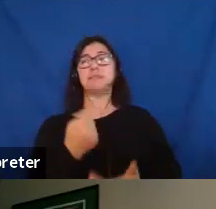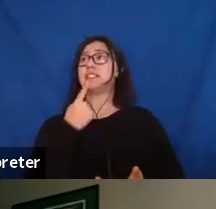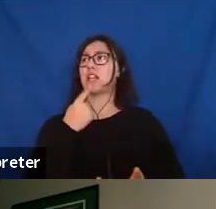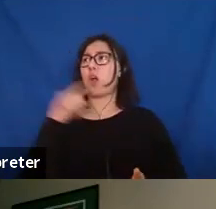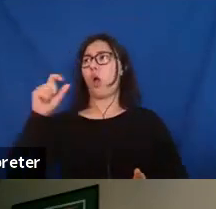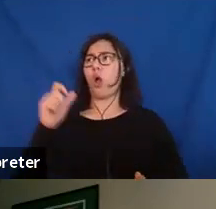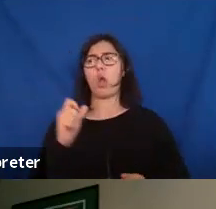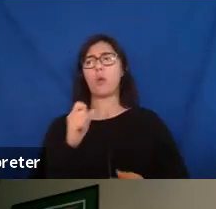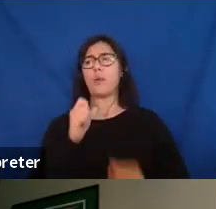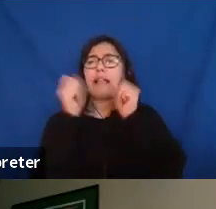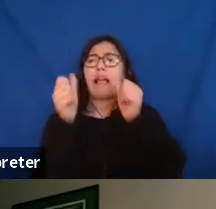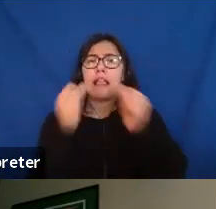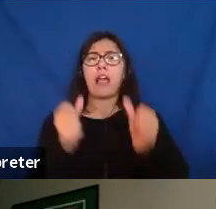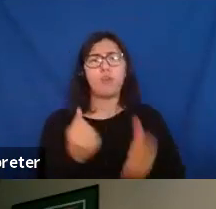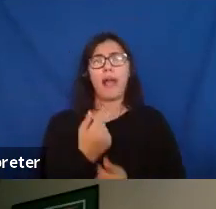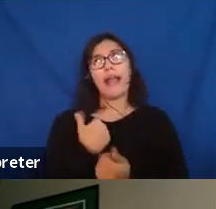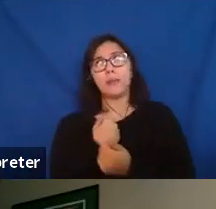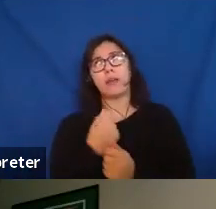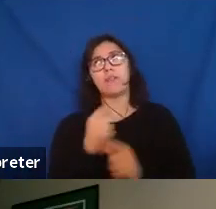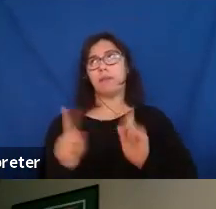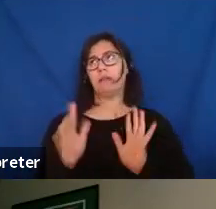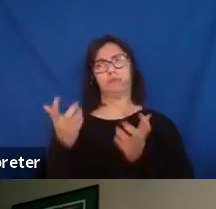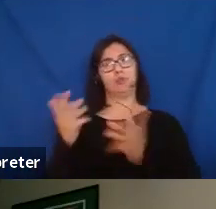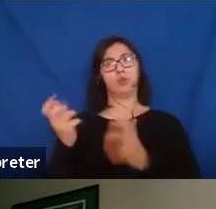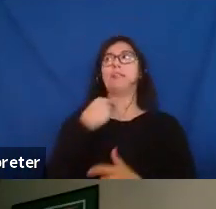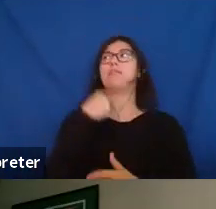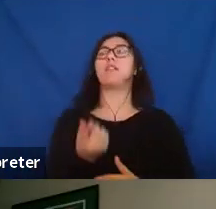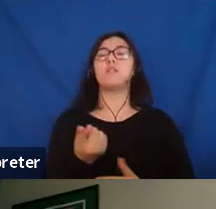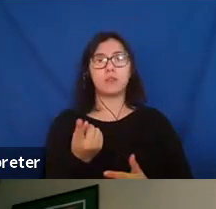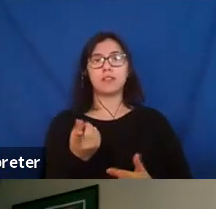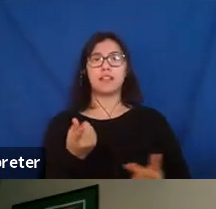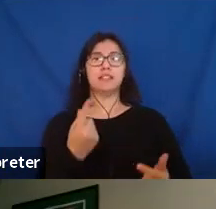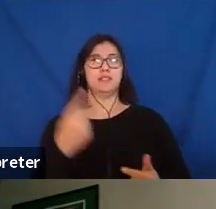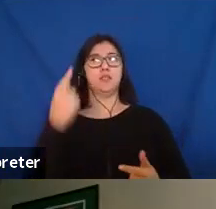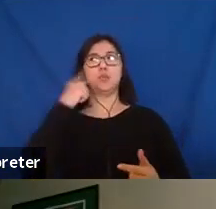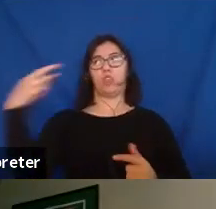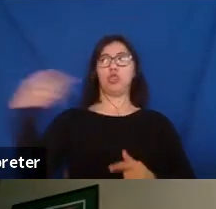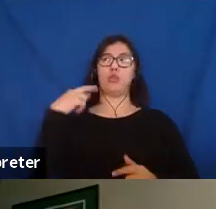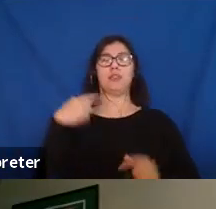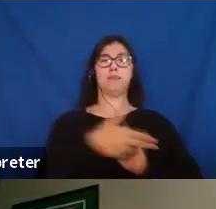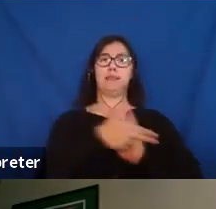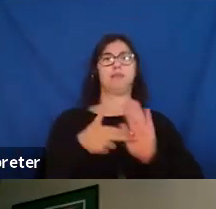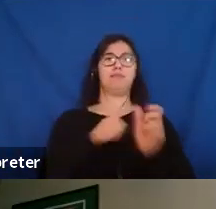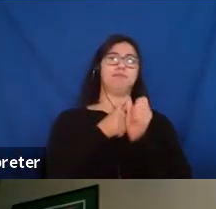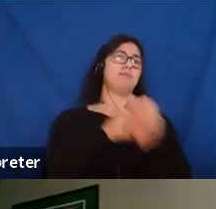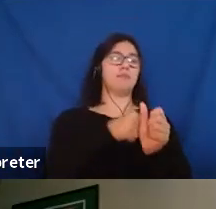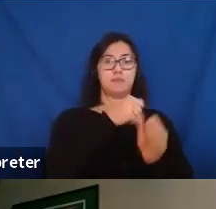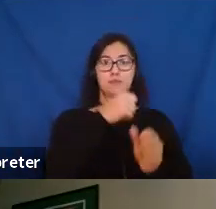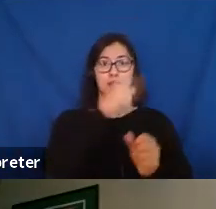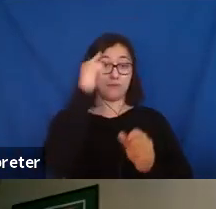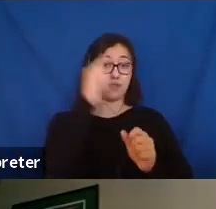he really likes, because he's afraid that other people are just going to see him as a stereotype, right? Me as a short